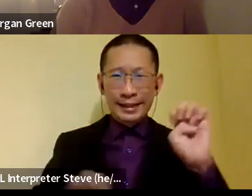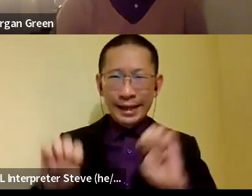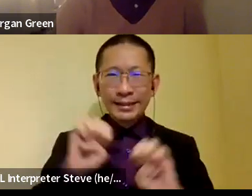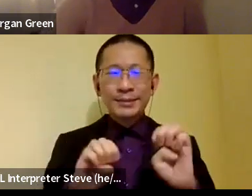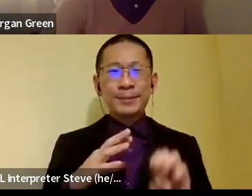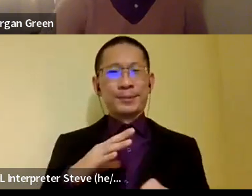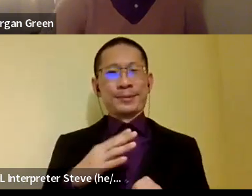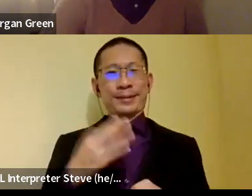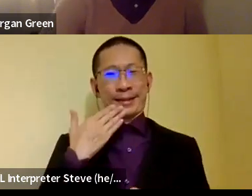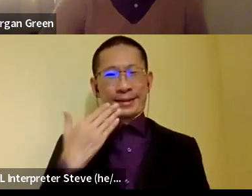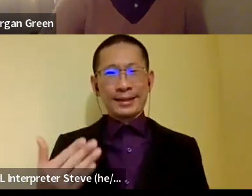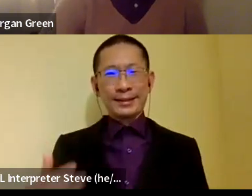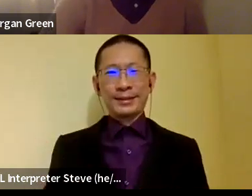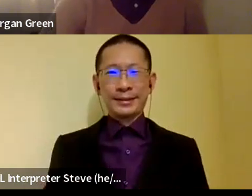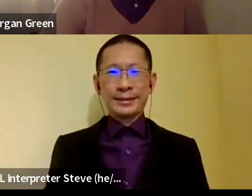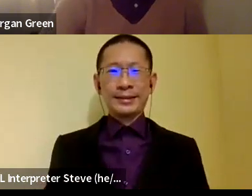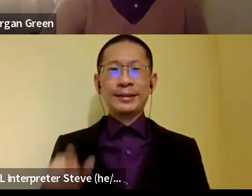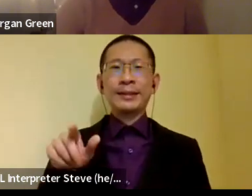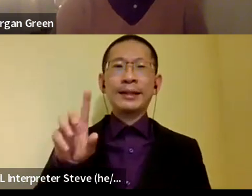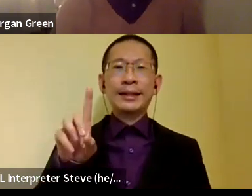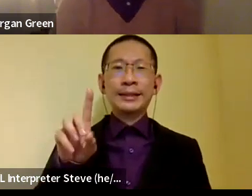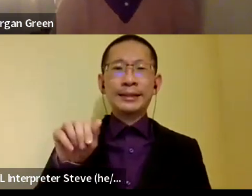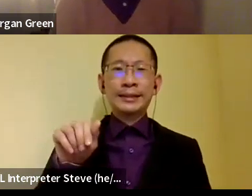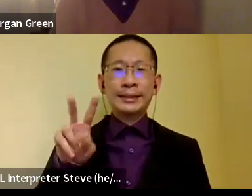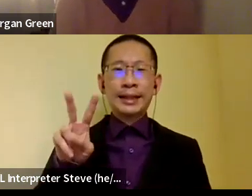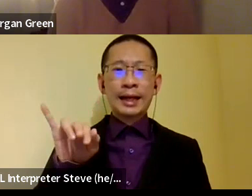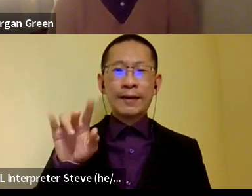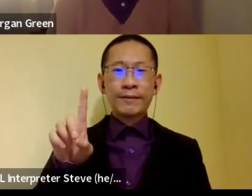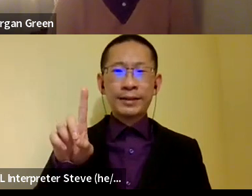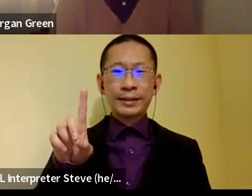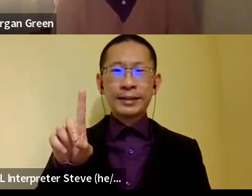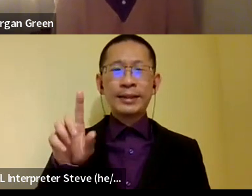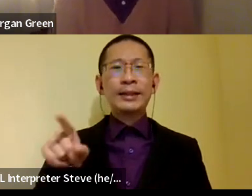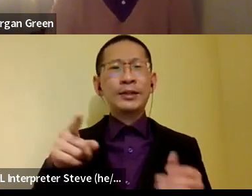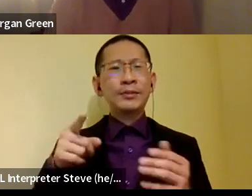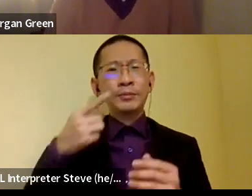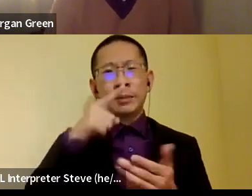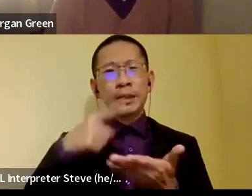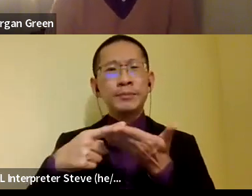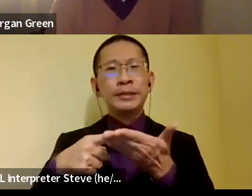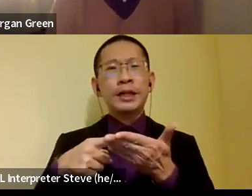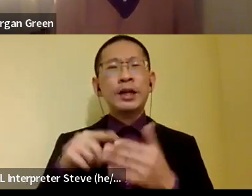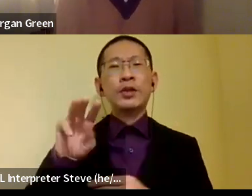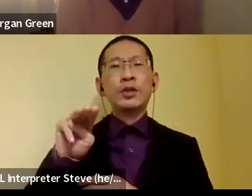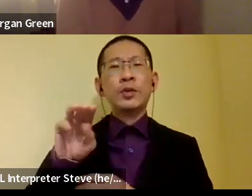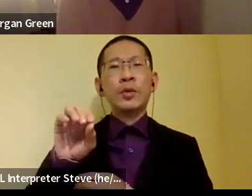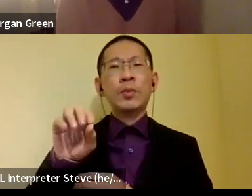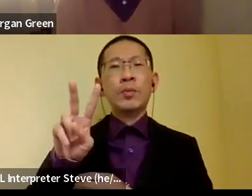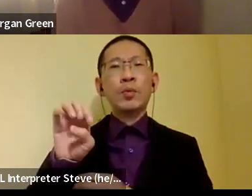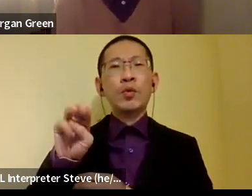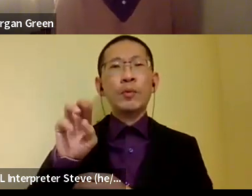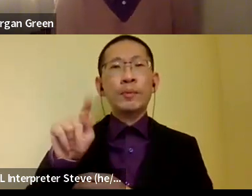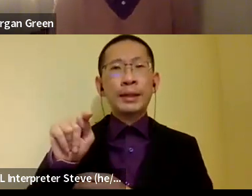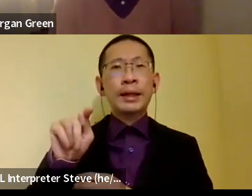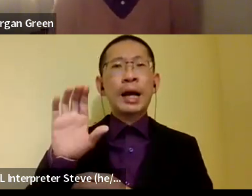and thank you for that. David, I wonder if you can talk about the movement company. And my understanding is that from the very